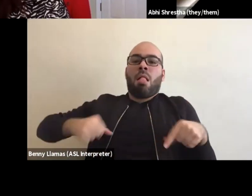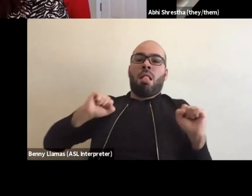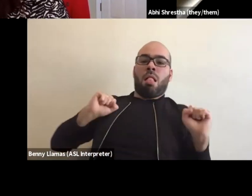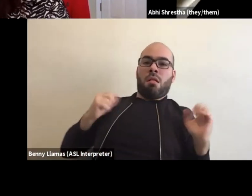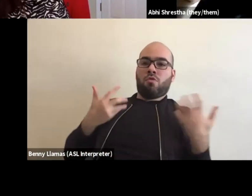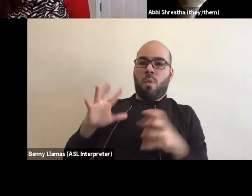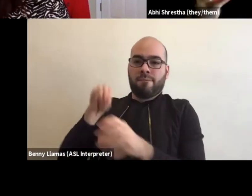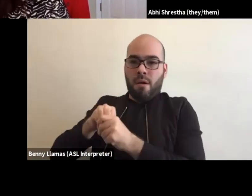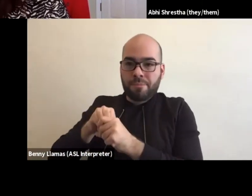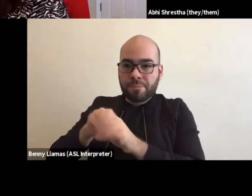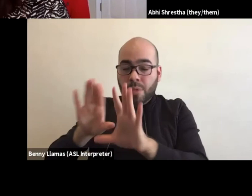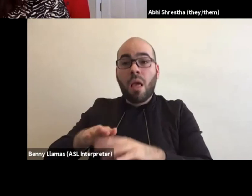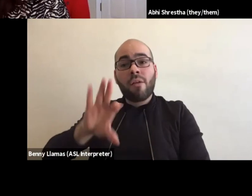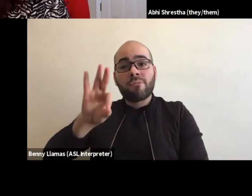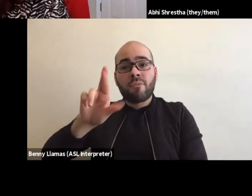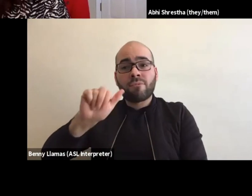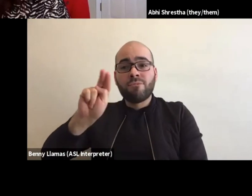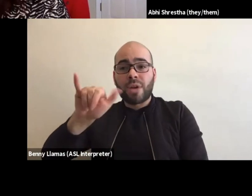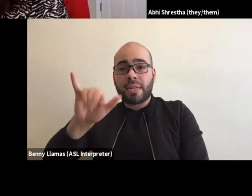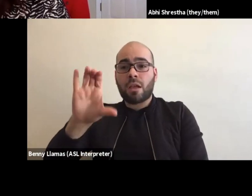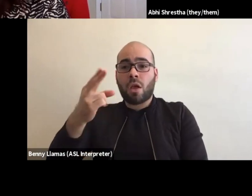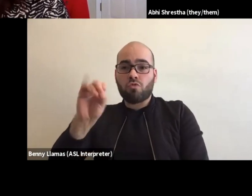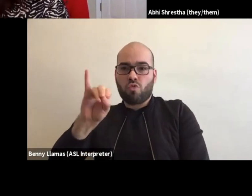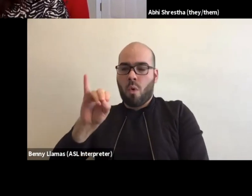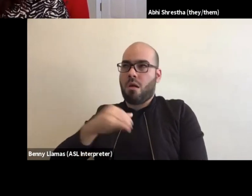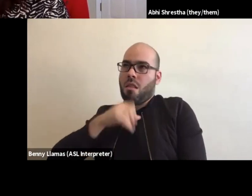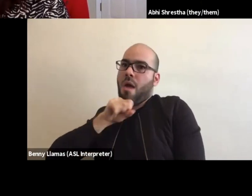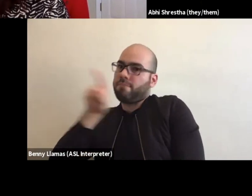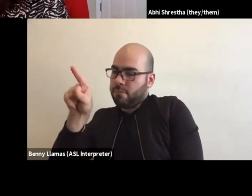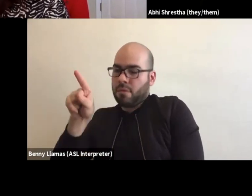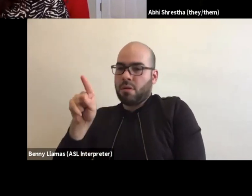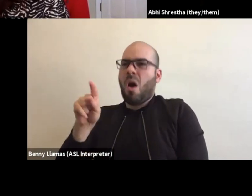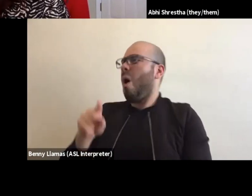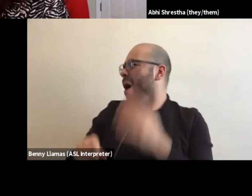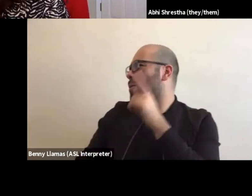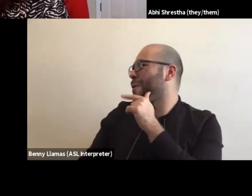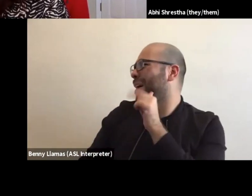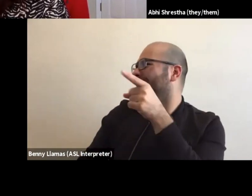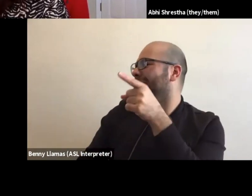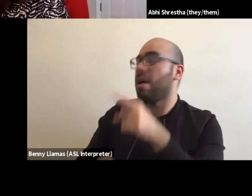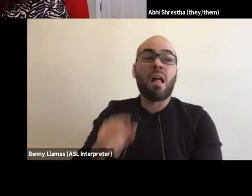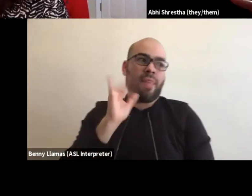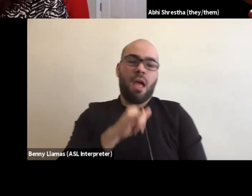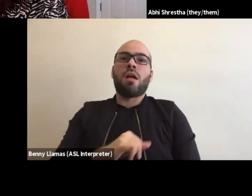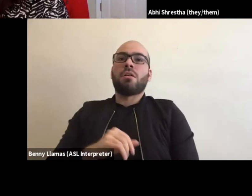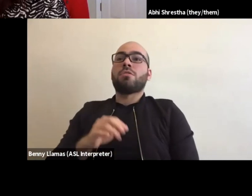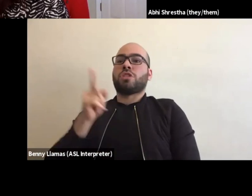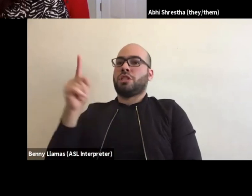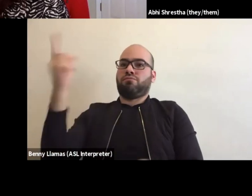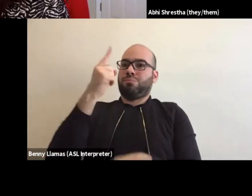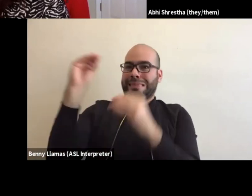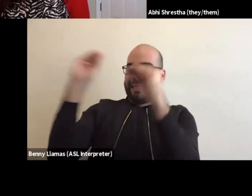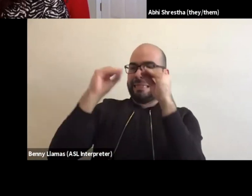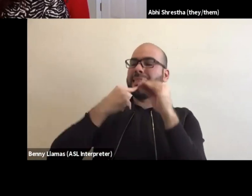really love, was doing this exercise, and she was like, bear with me, it's gonna be weird. She had us all close